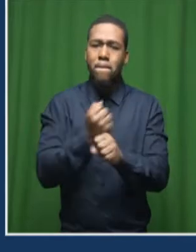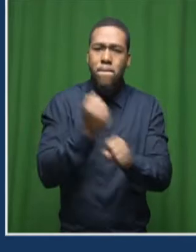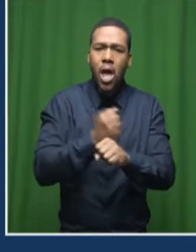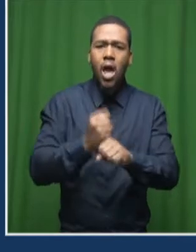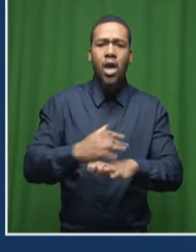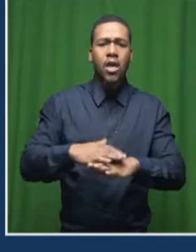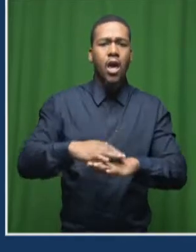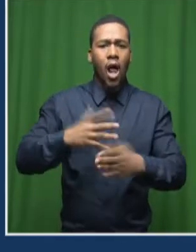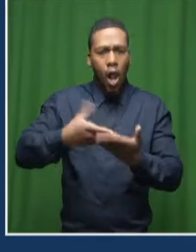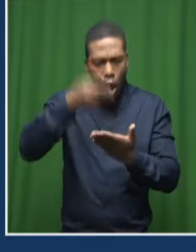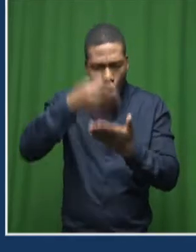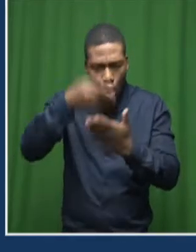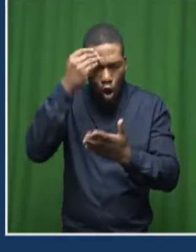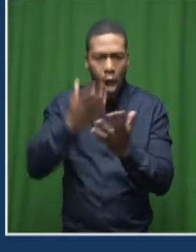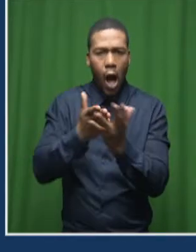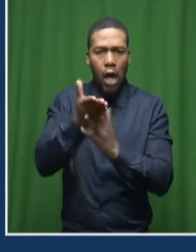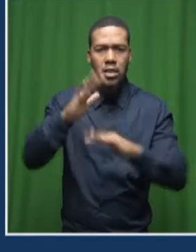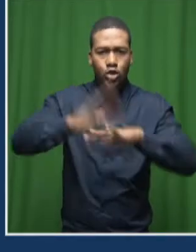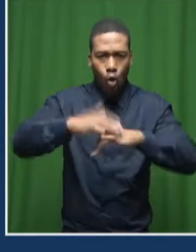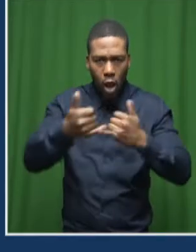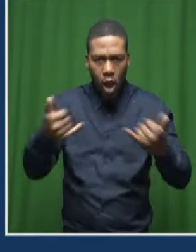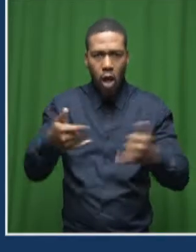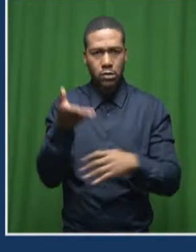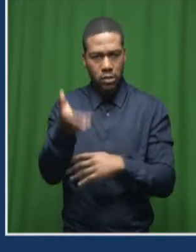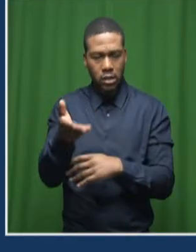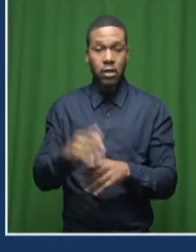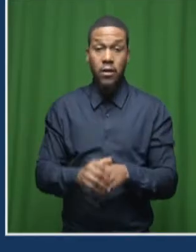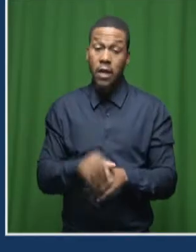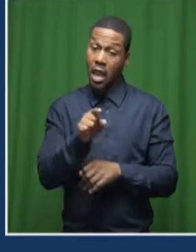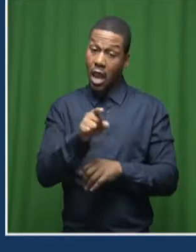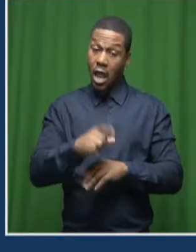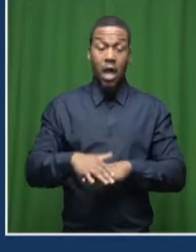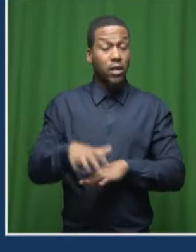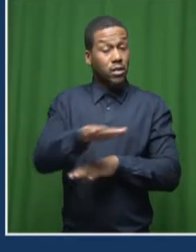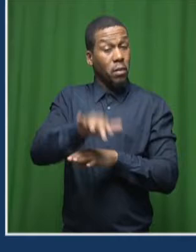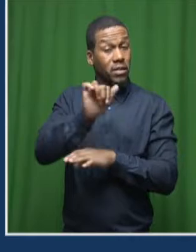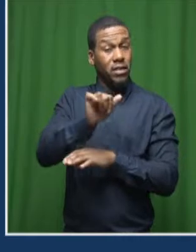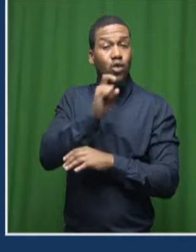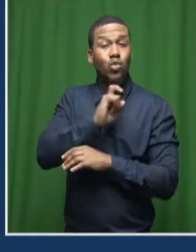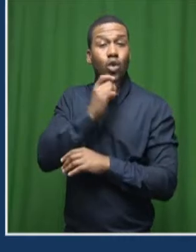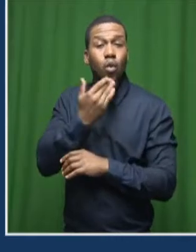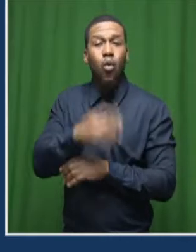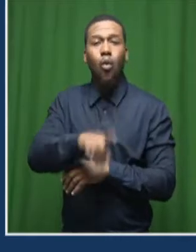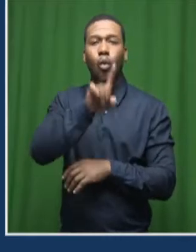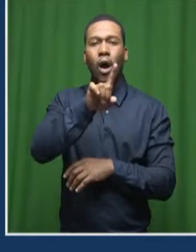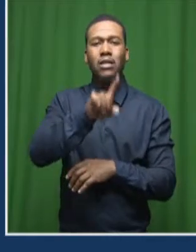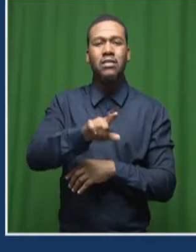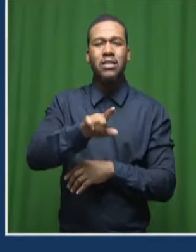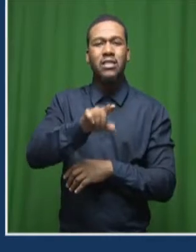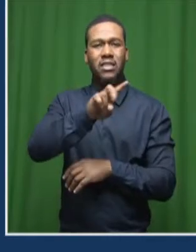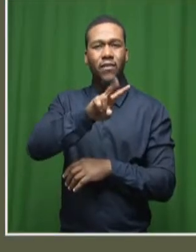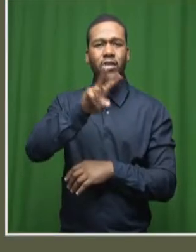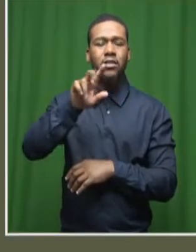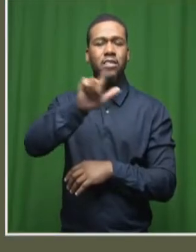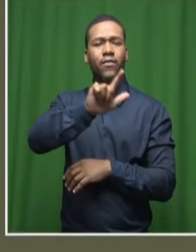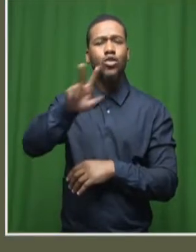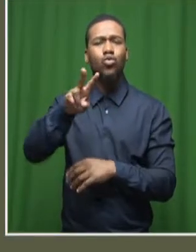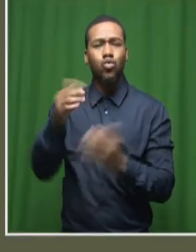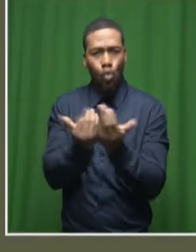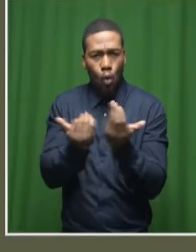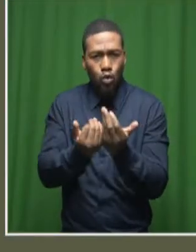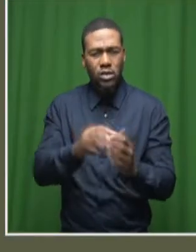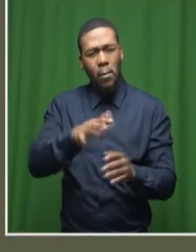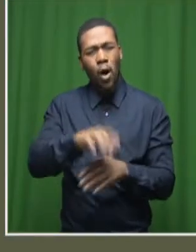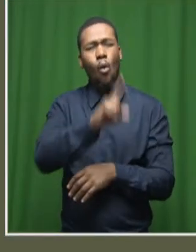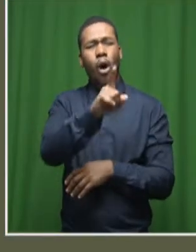The Syafunda platform is currently used by 72 schools, 128,000 students, and